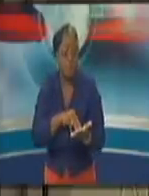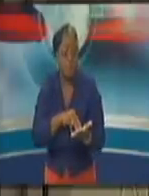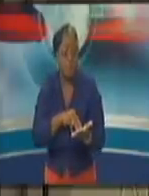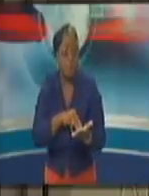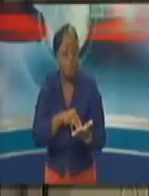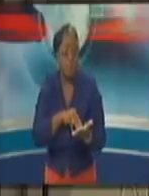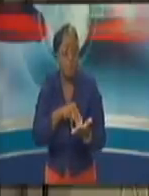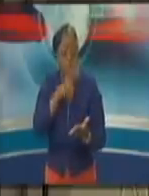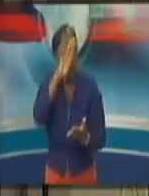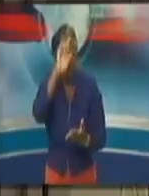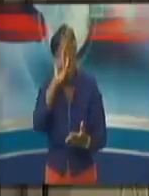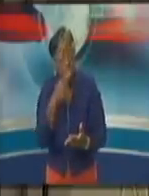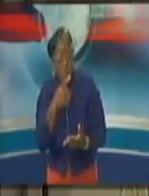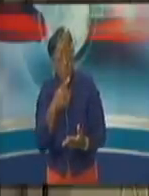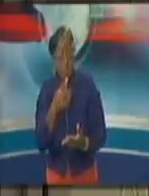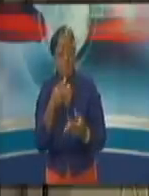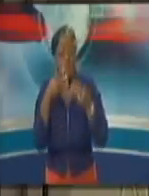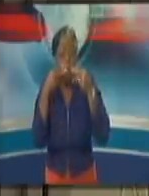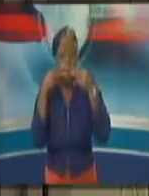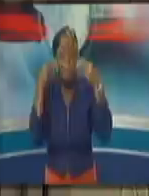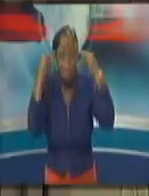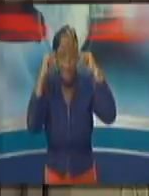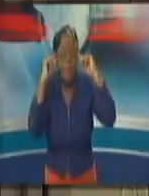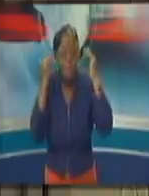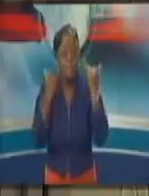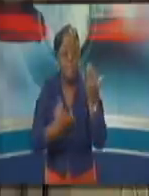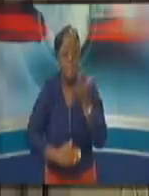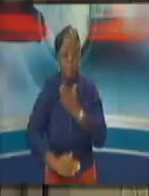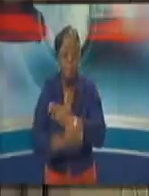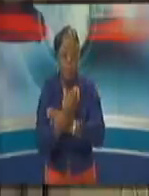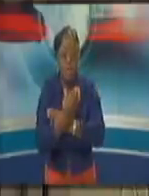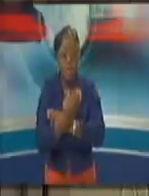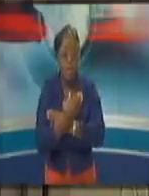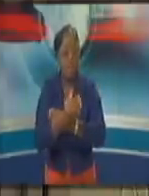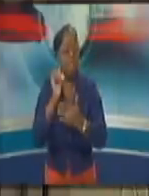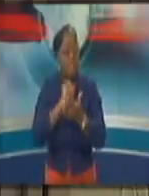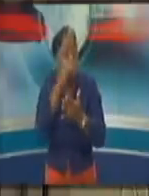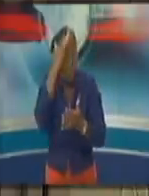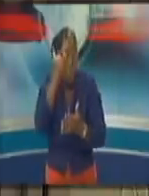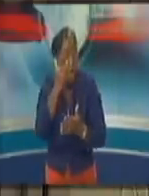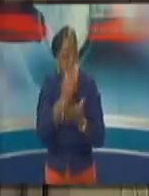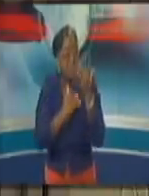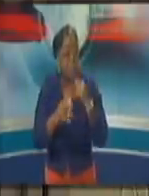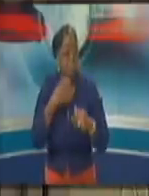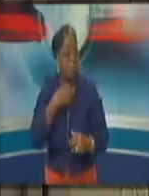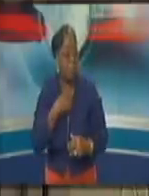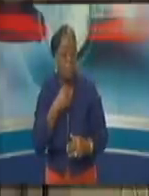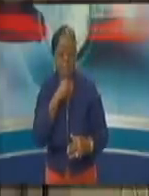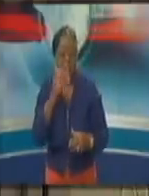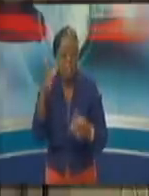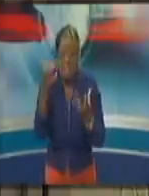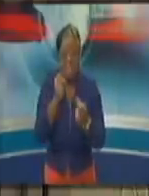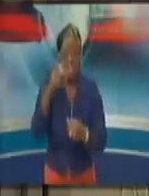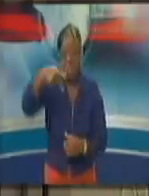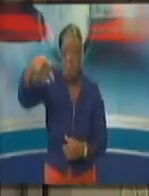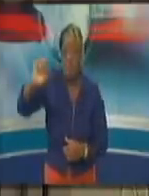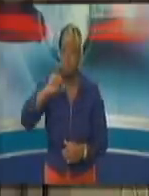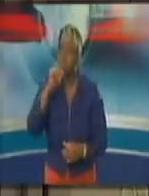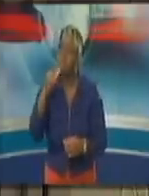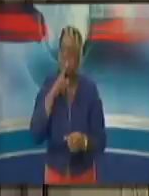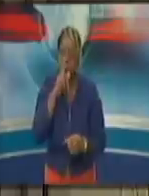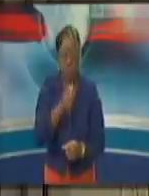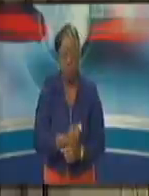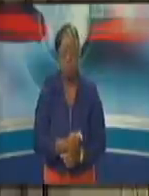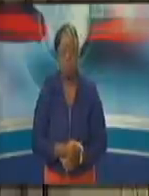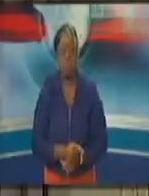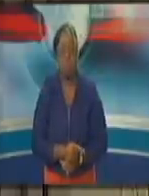PPE carefully and strategically, and I hope that answers the question again. The issue about ARIMA,